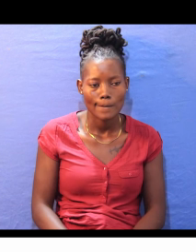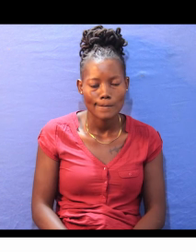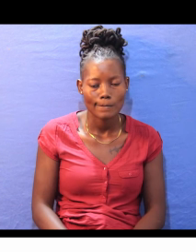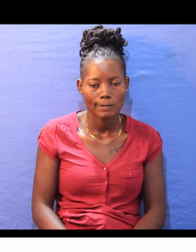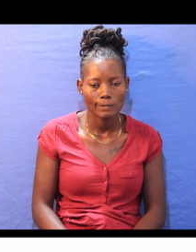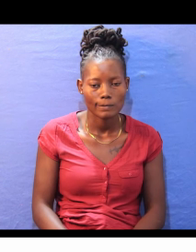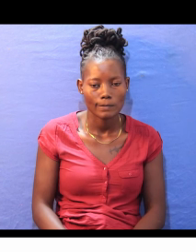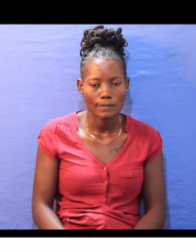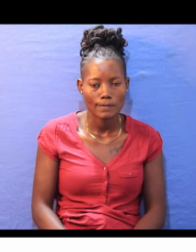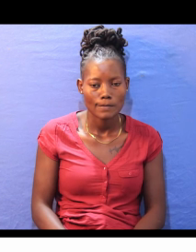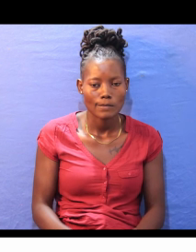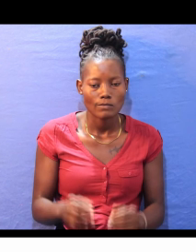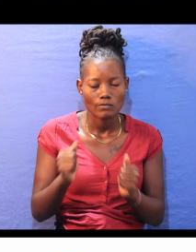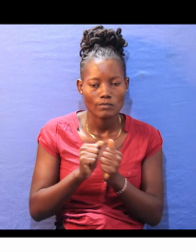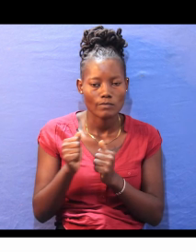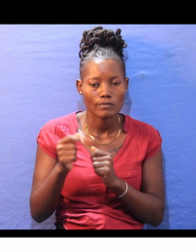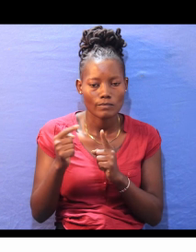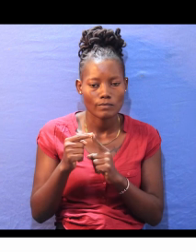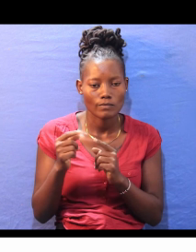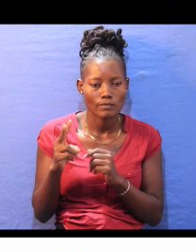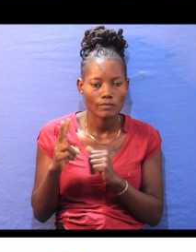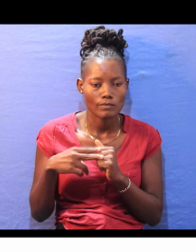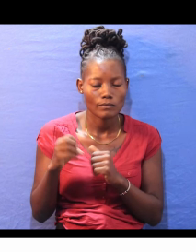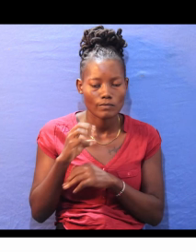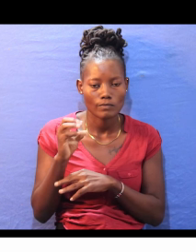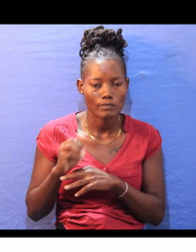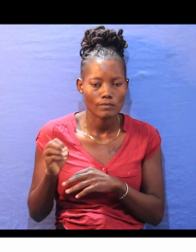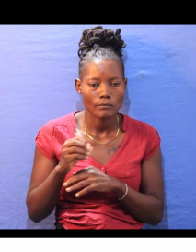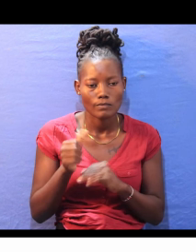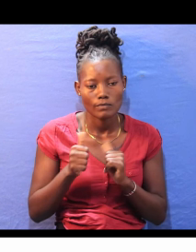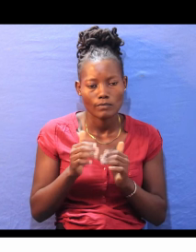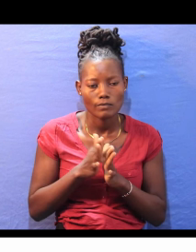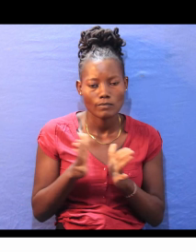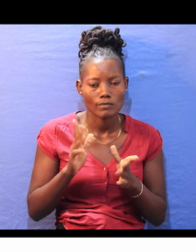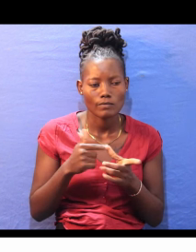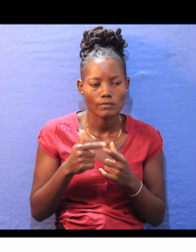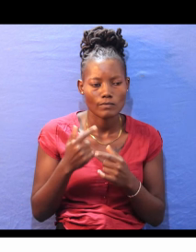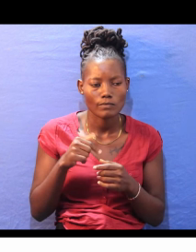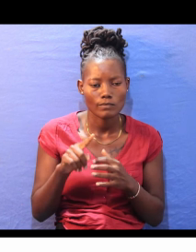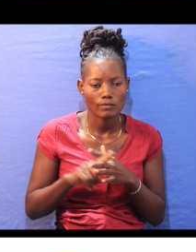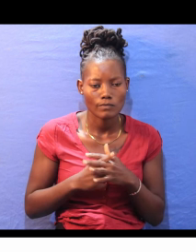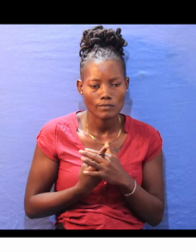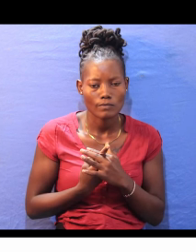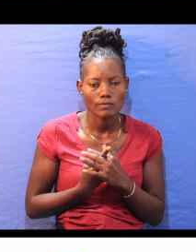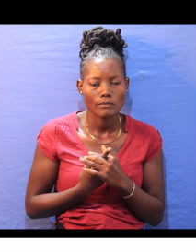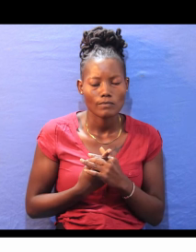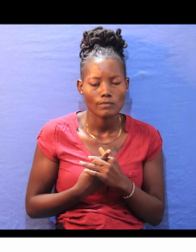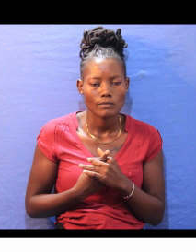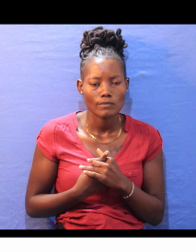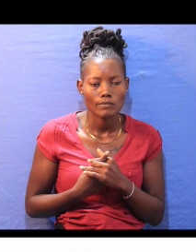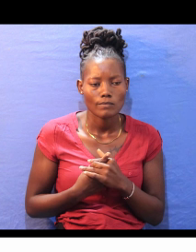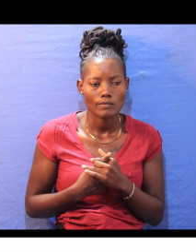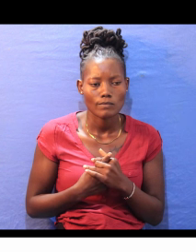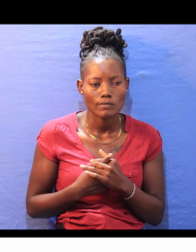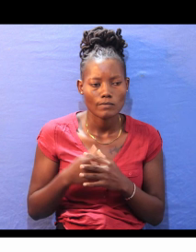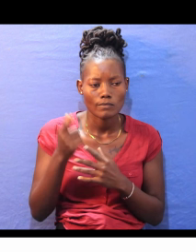level, 50 to 70% of our exercise is going to be general. And then we start really looking at